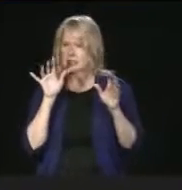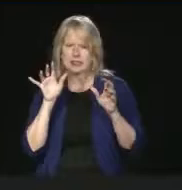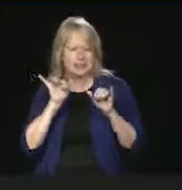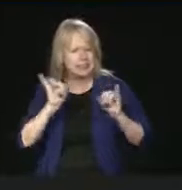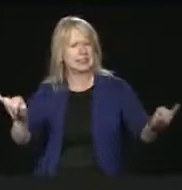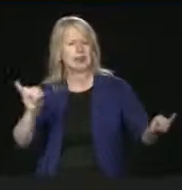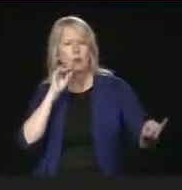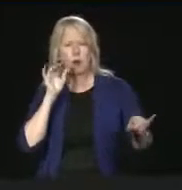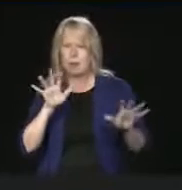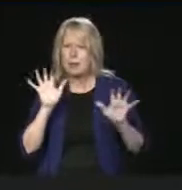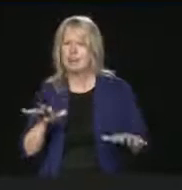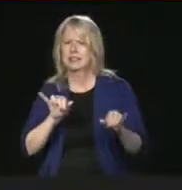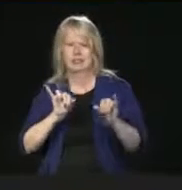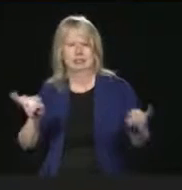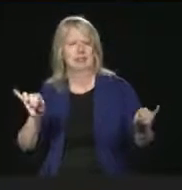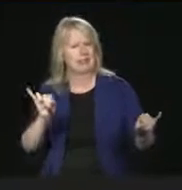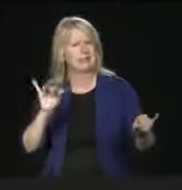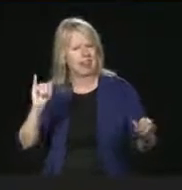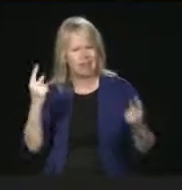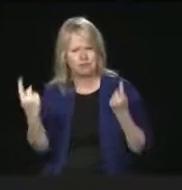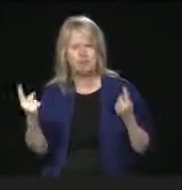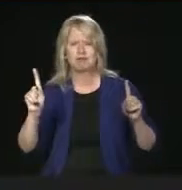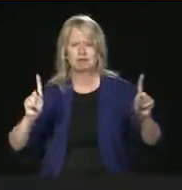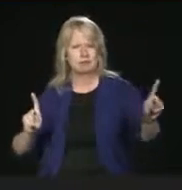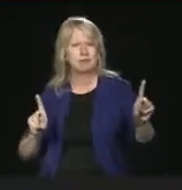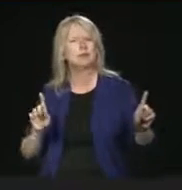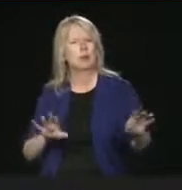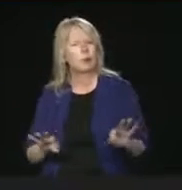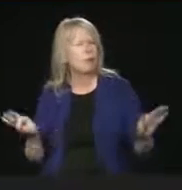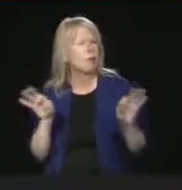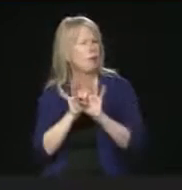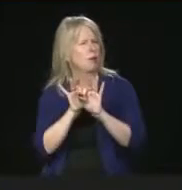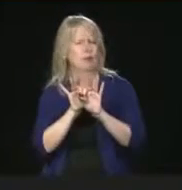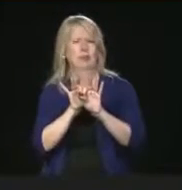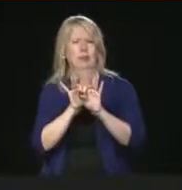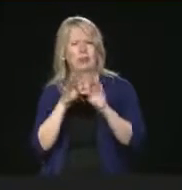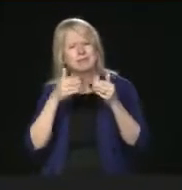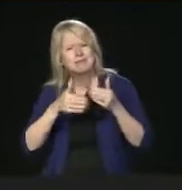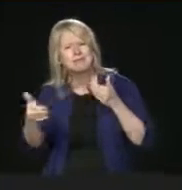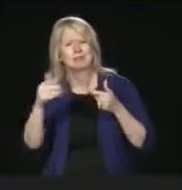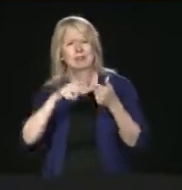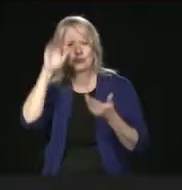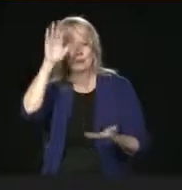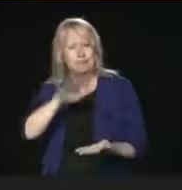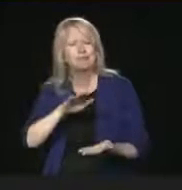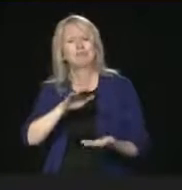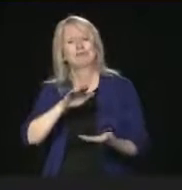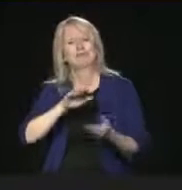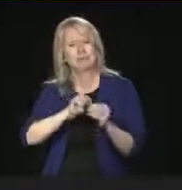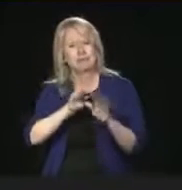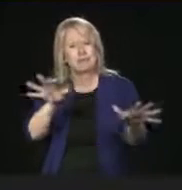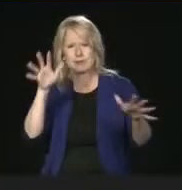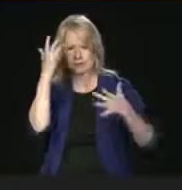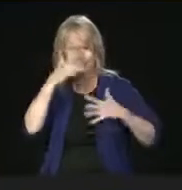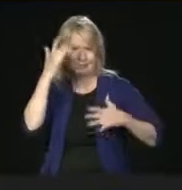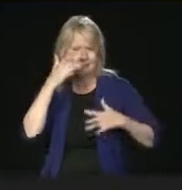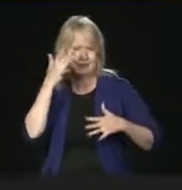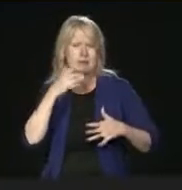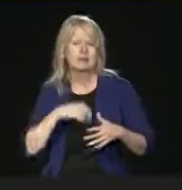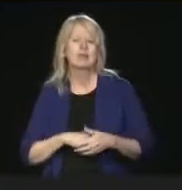social distancing. That is absolutely essential in order to stop the spread of this virus and in order